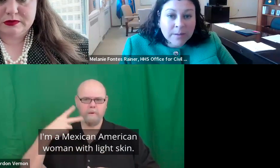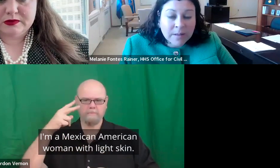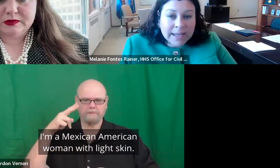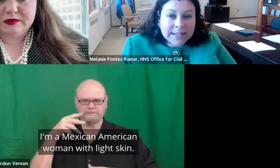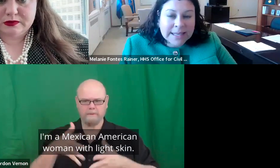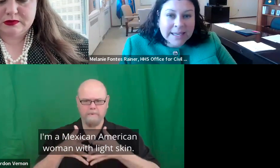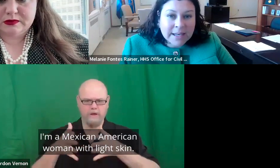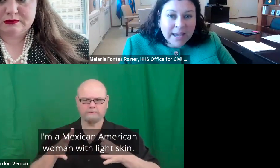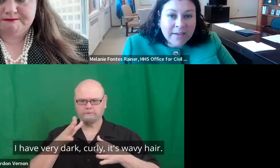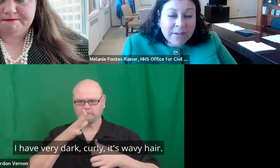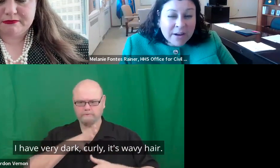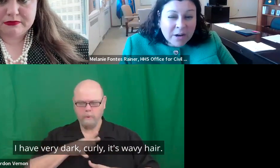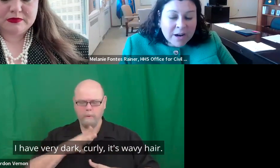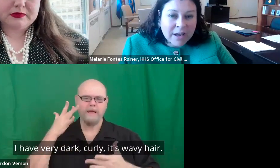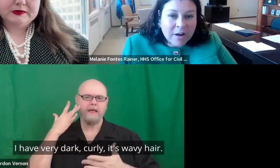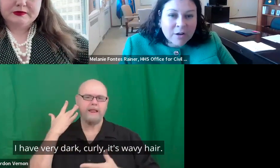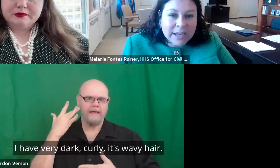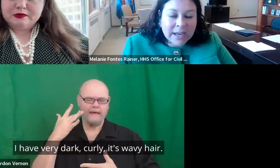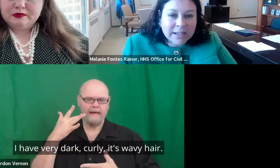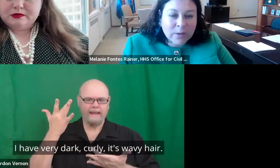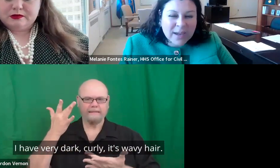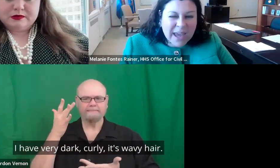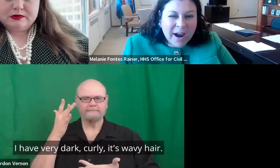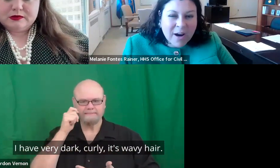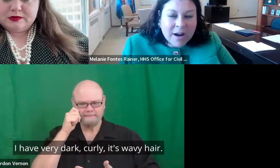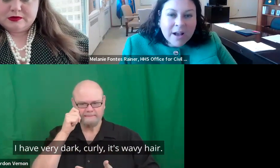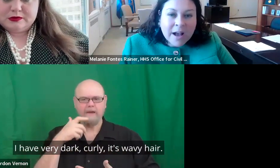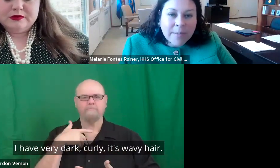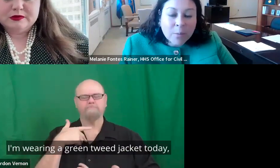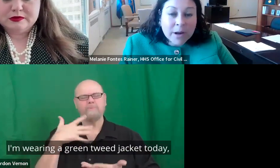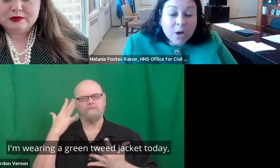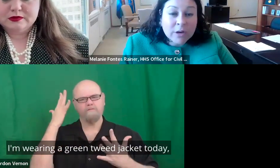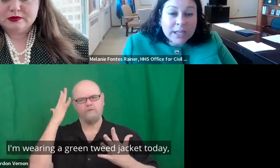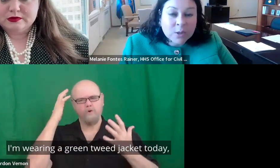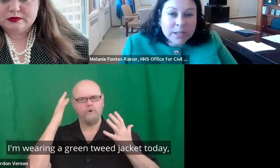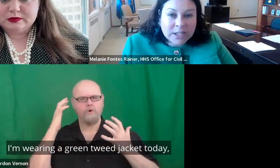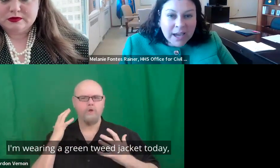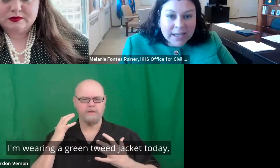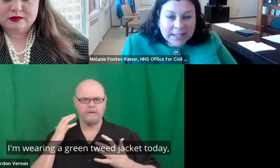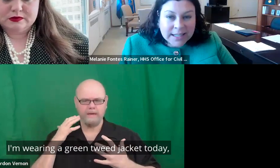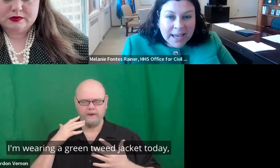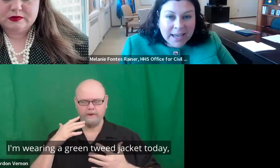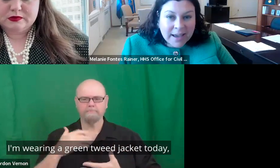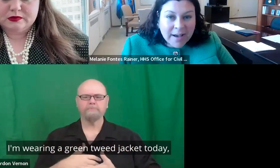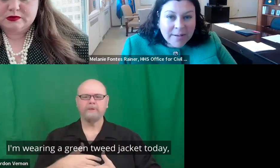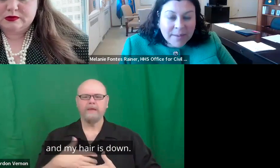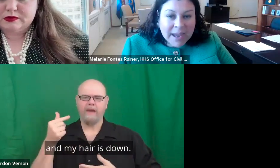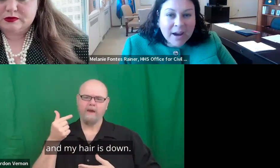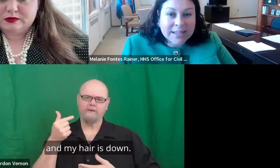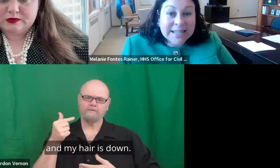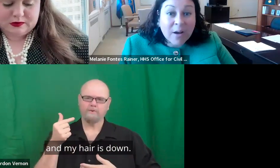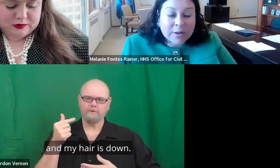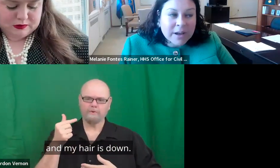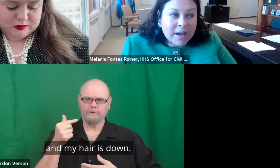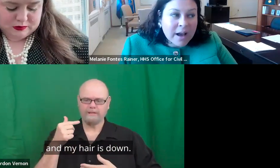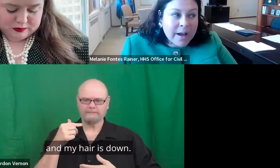woman with light skin. I have very dark, curly, it's wavy hair. I'm wearing a green tweed jacket today, and my